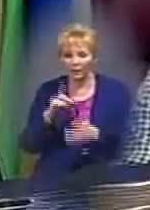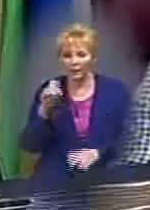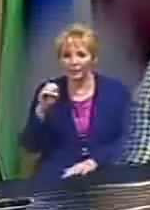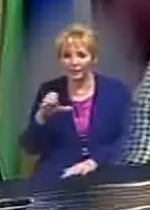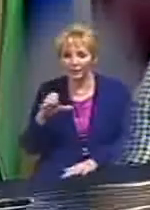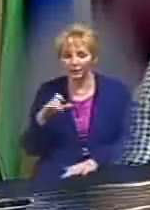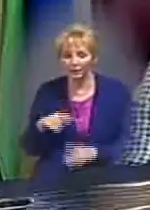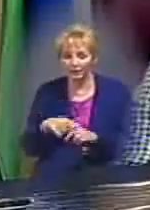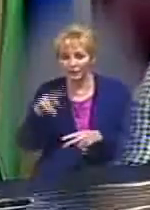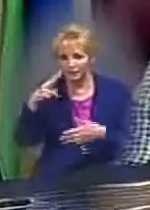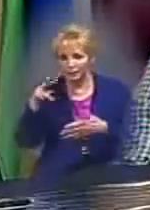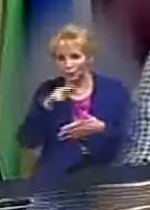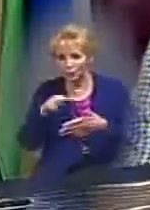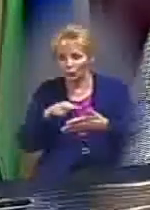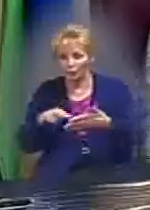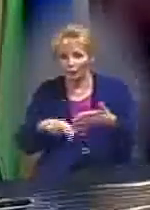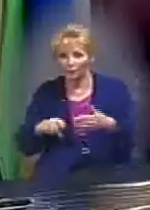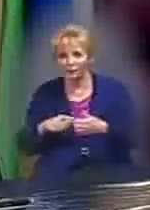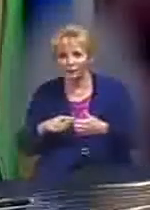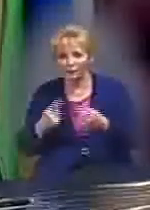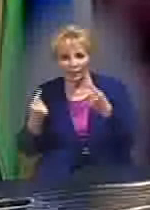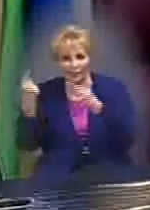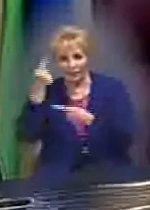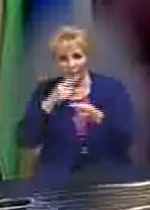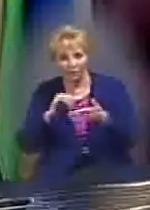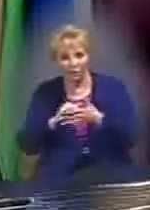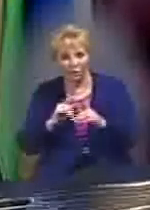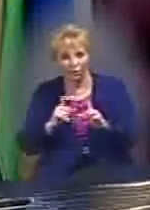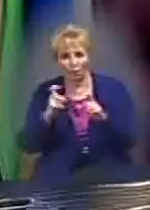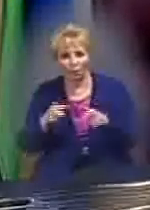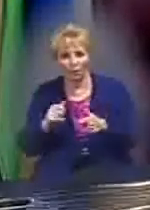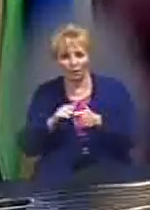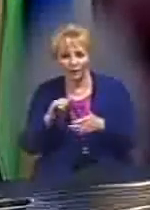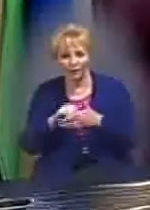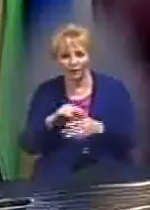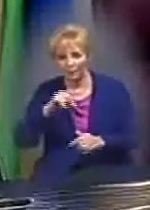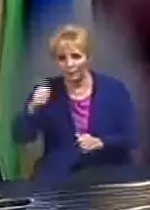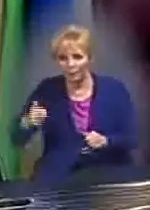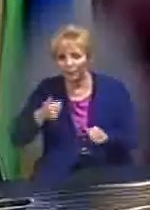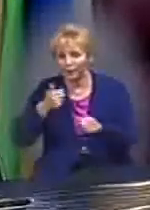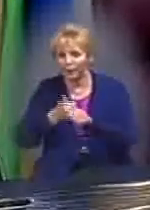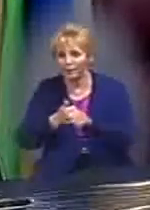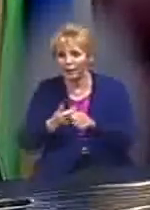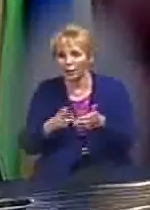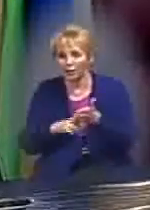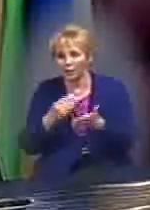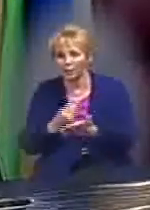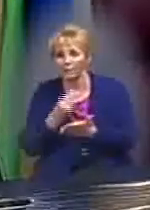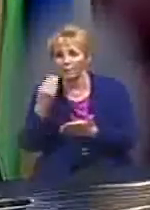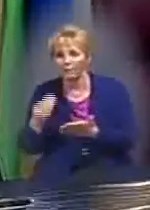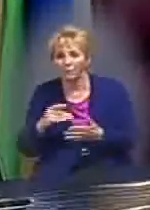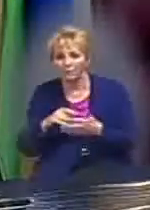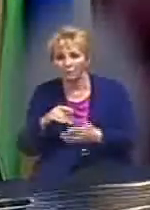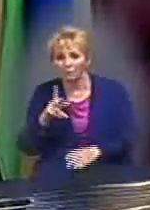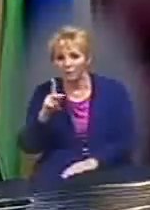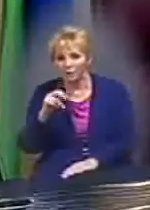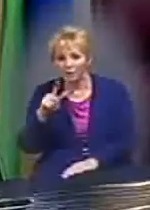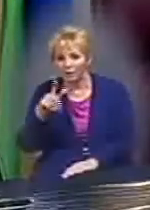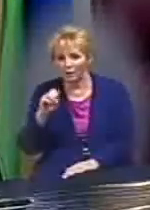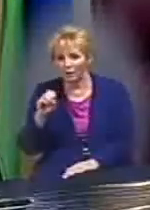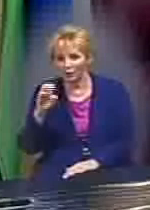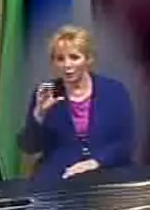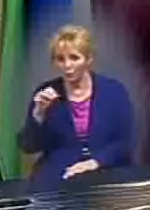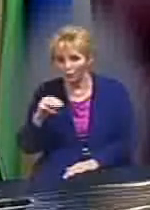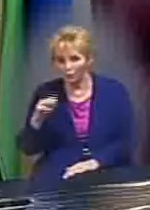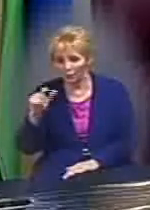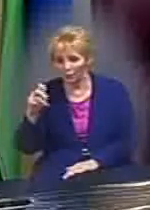the second reading. The consideration of award of a piggyback contract to purchase a knuckle boom loader in